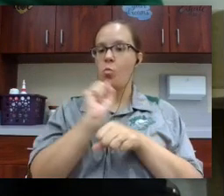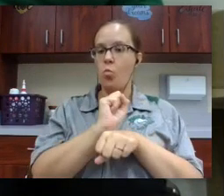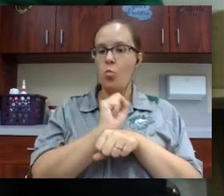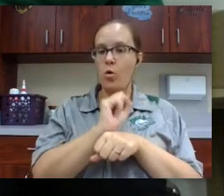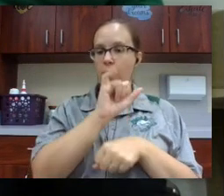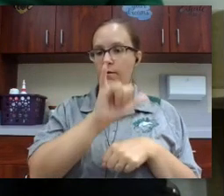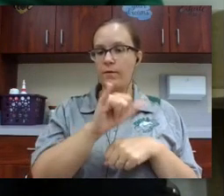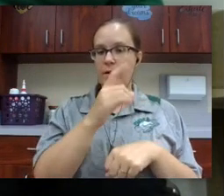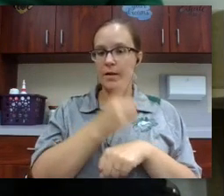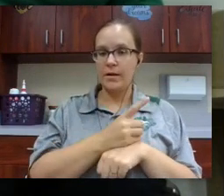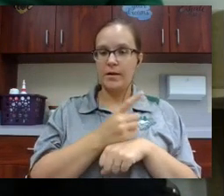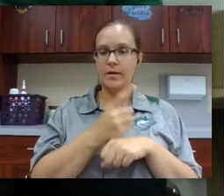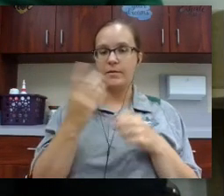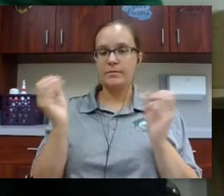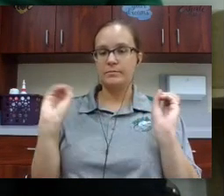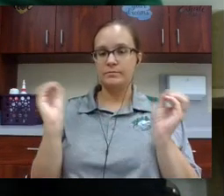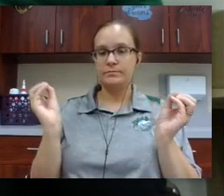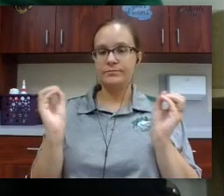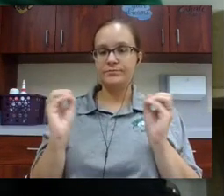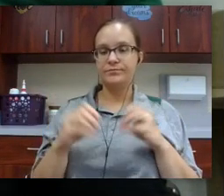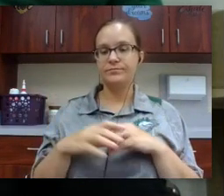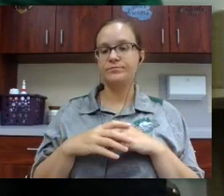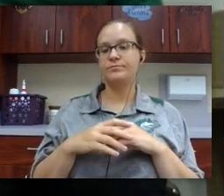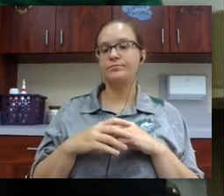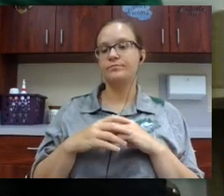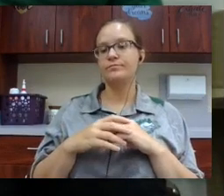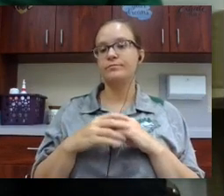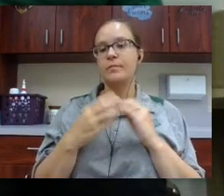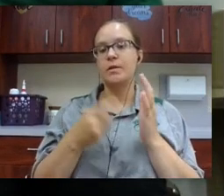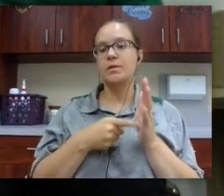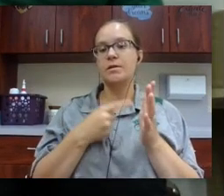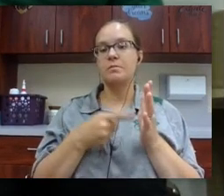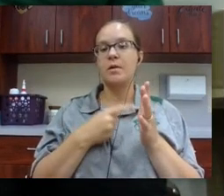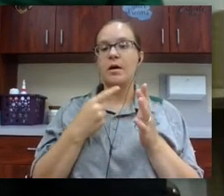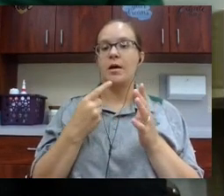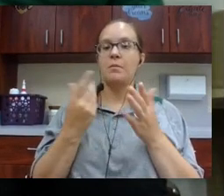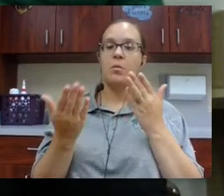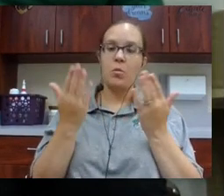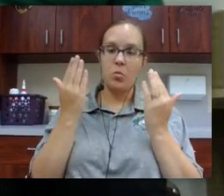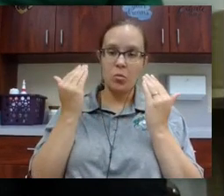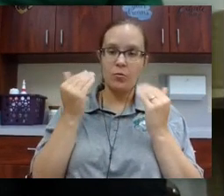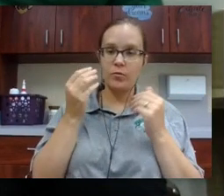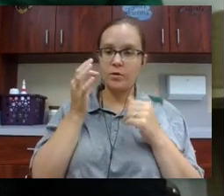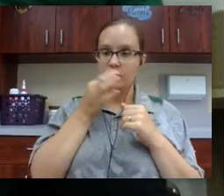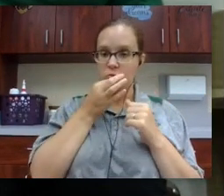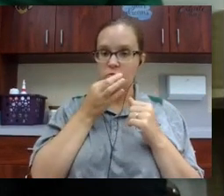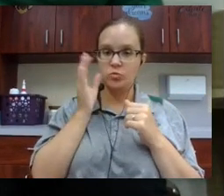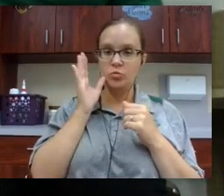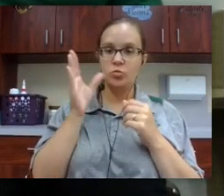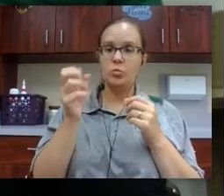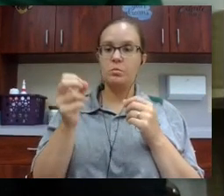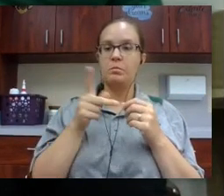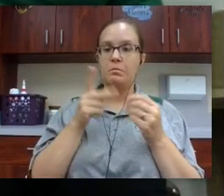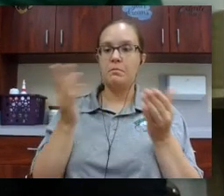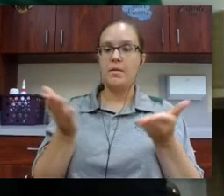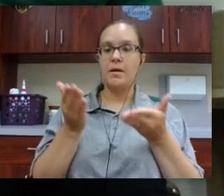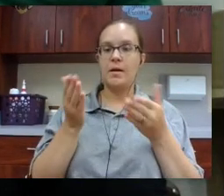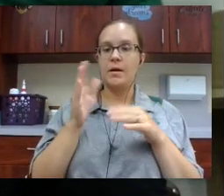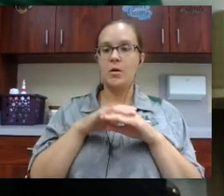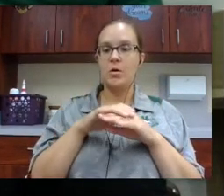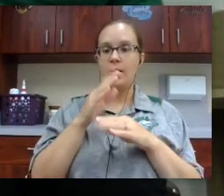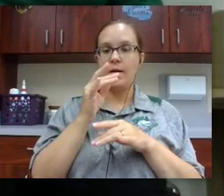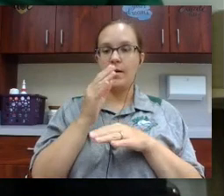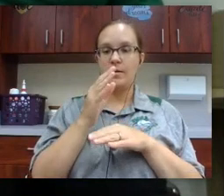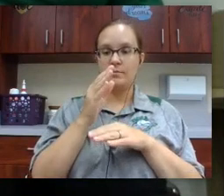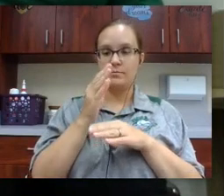for the activity. Sometime soon, I hope, you guys will be back here on campus. And the last thing we